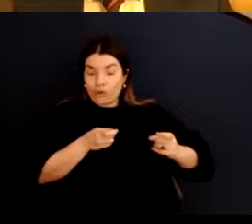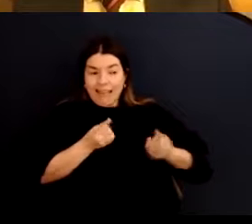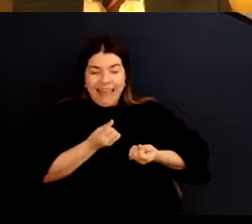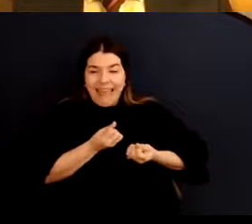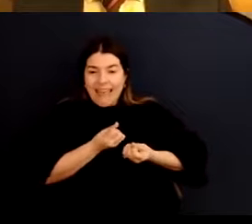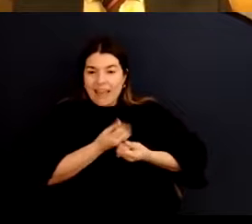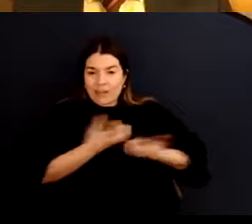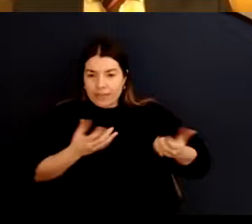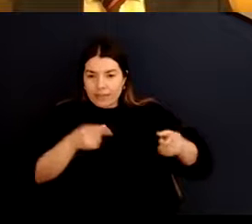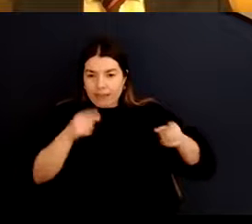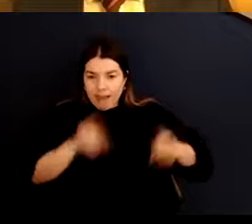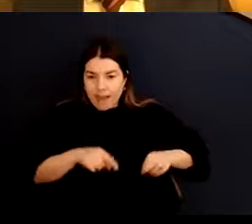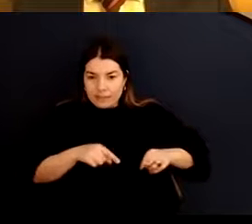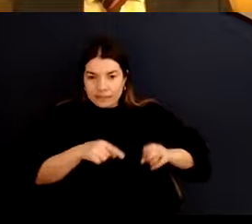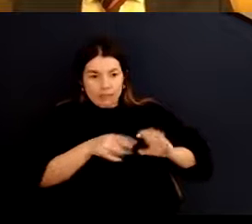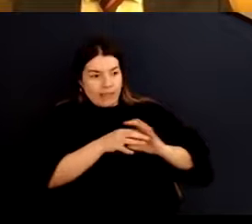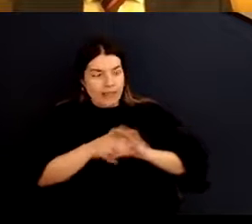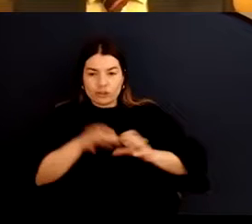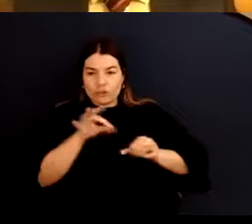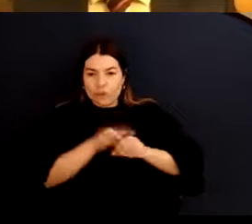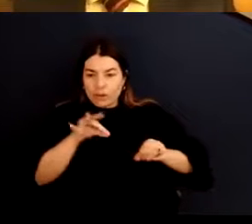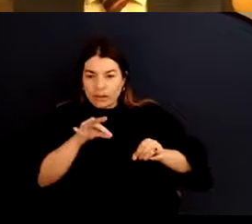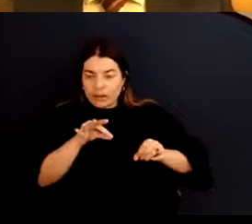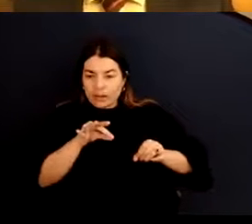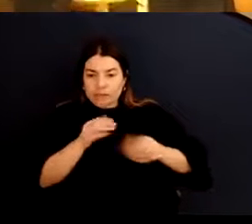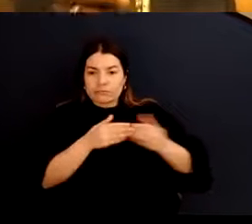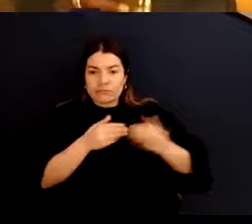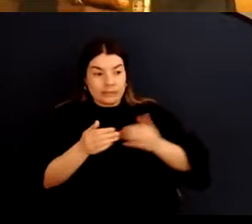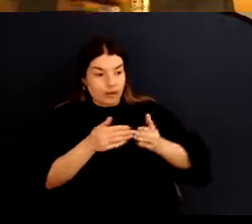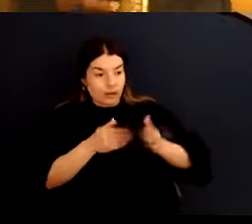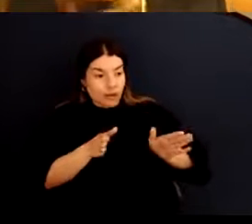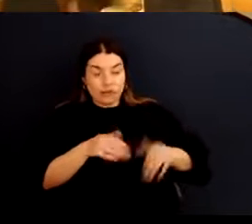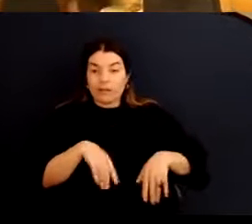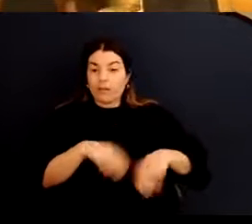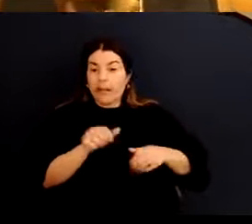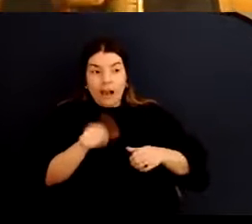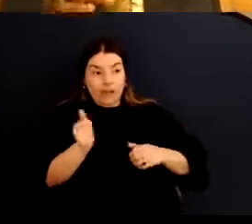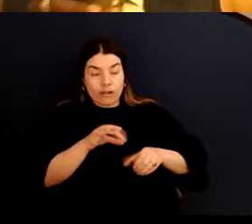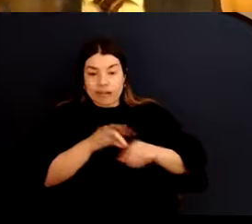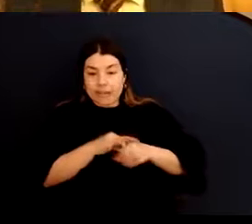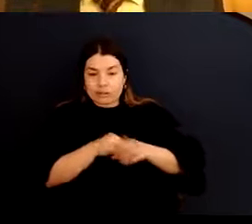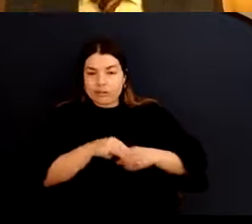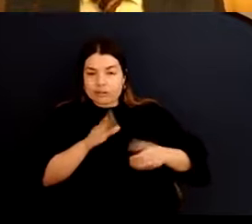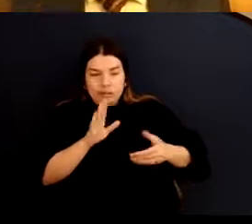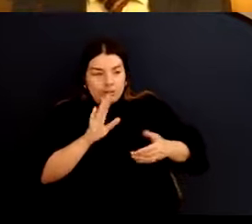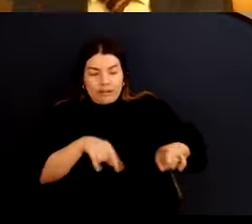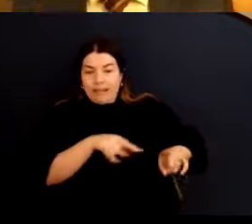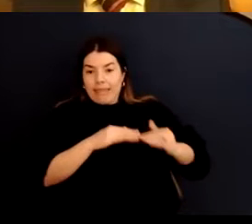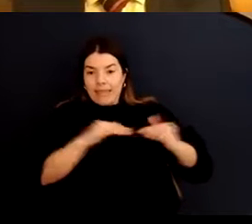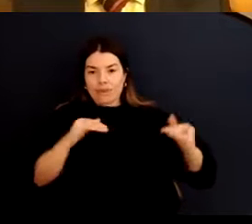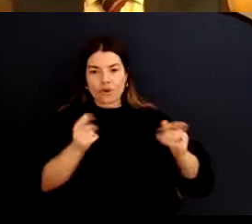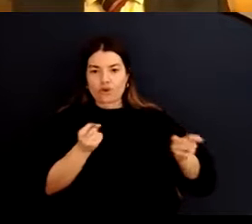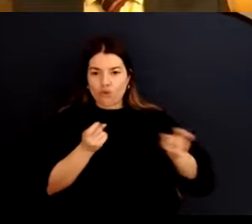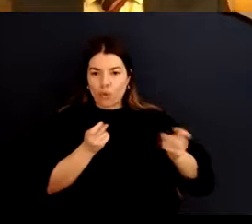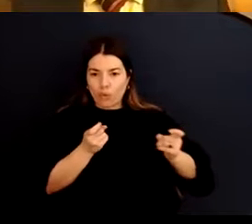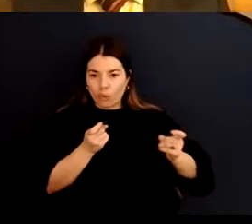are ready to go vote, whether it's in the general or the municipal election. And we have seen that on the east side, there is a 10 lack seconds. of